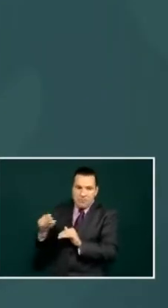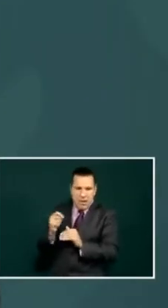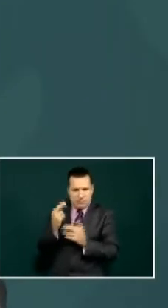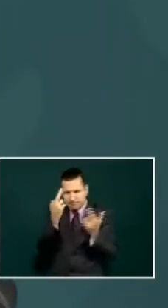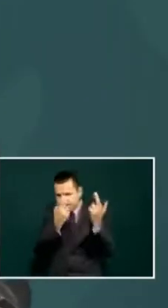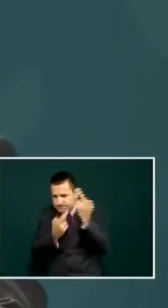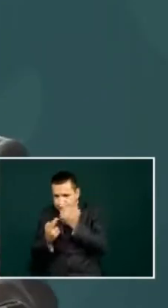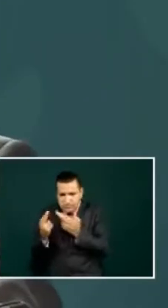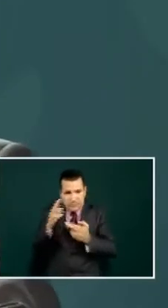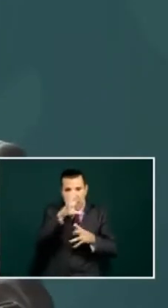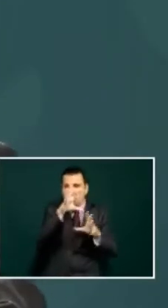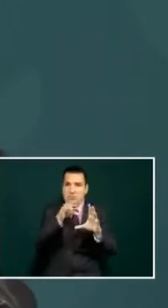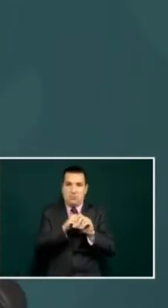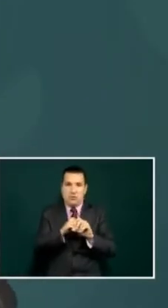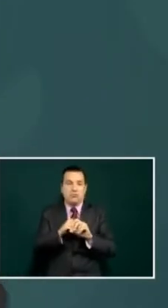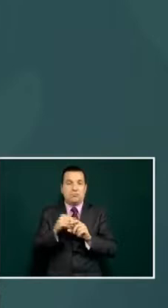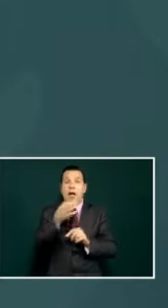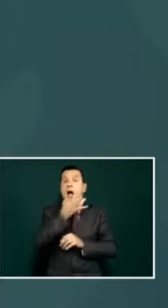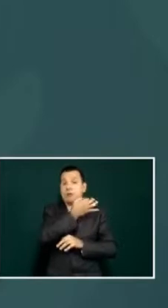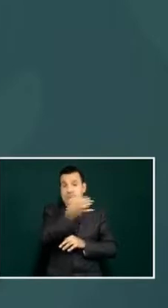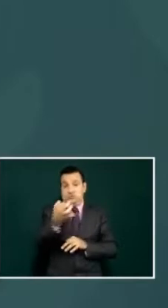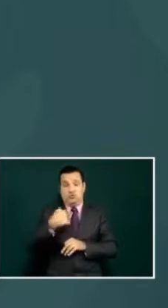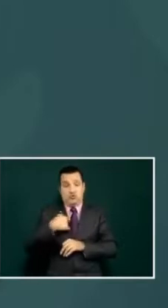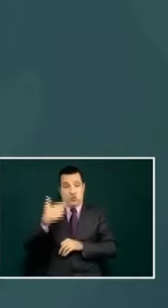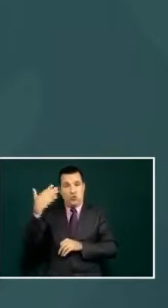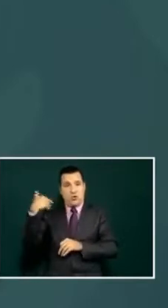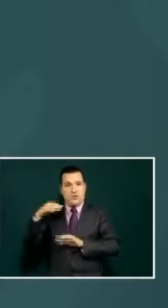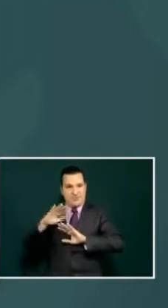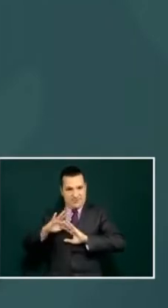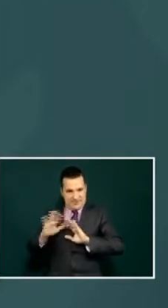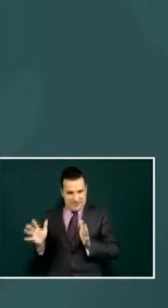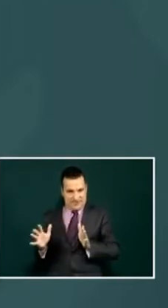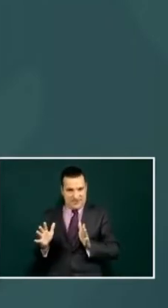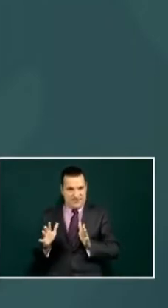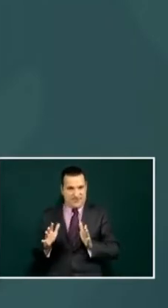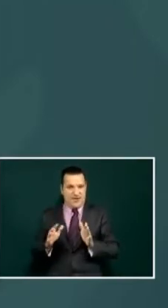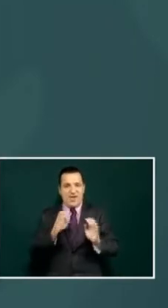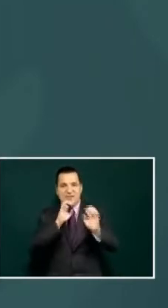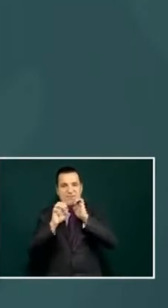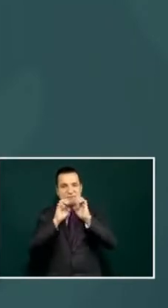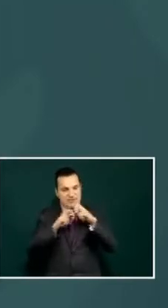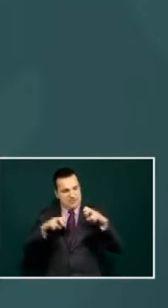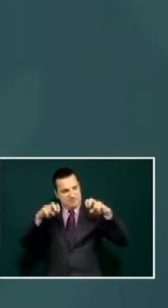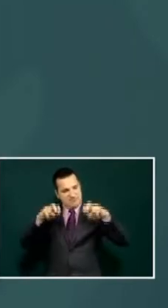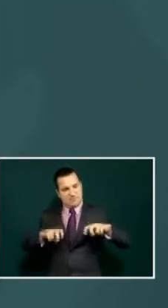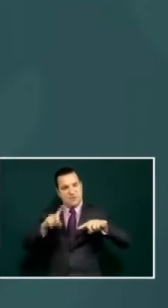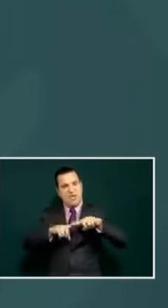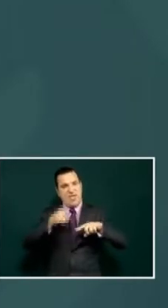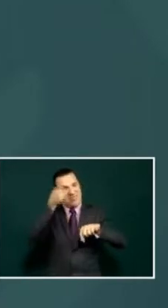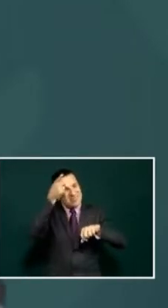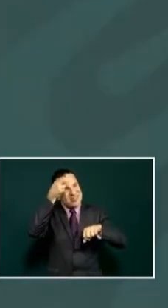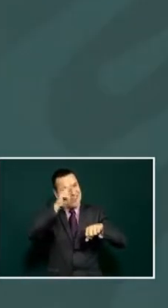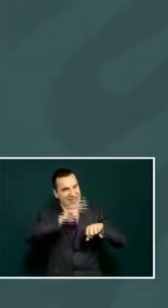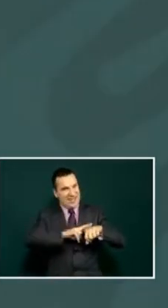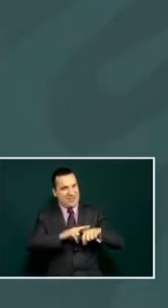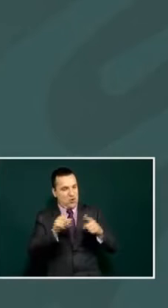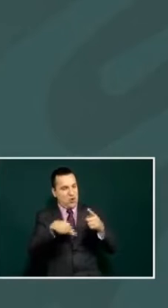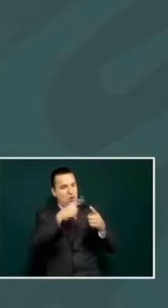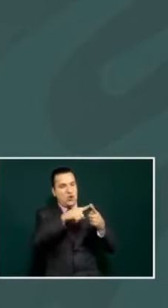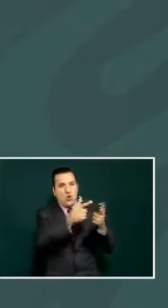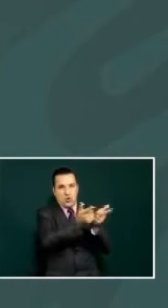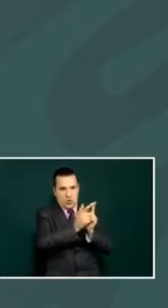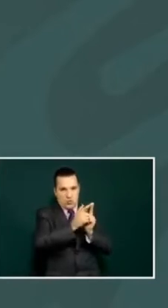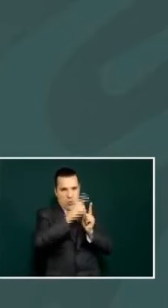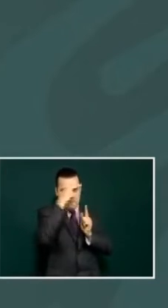I've already had an interview with the director and president of